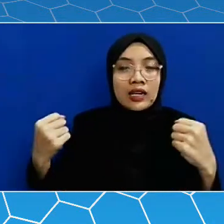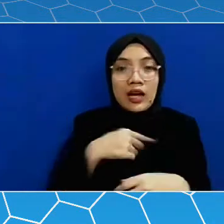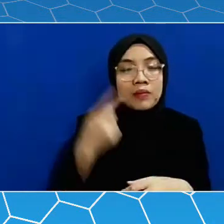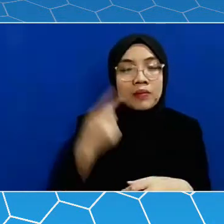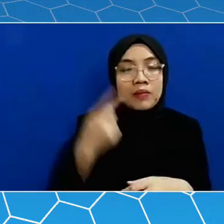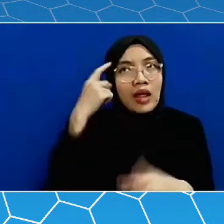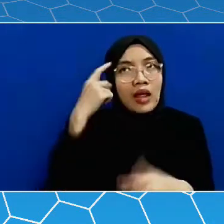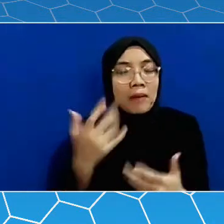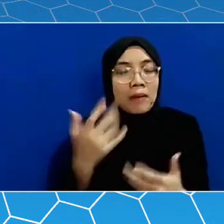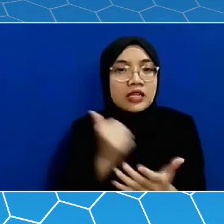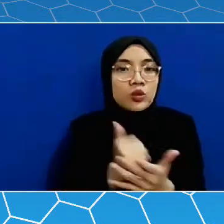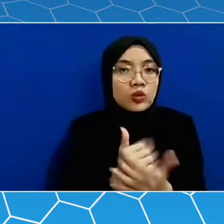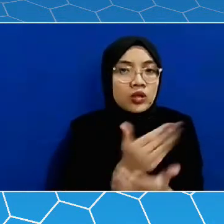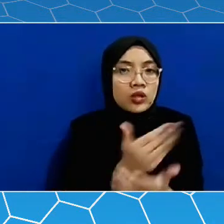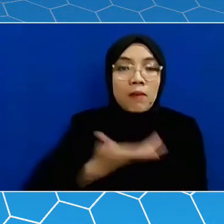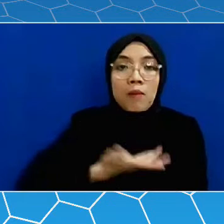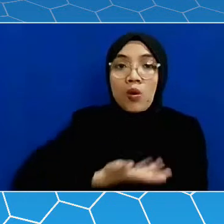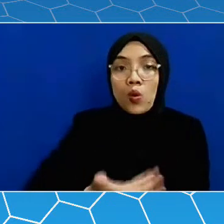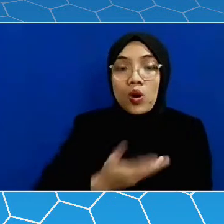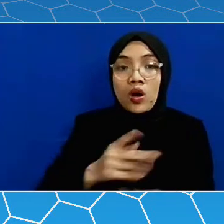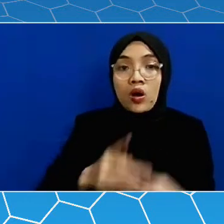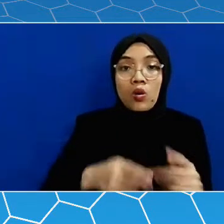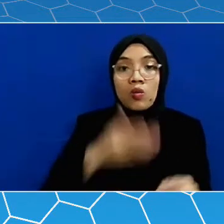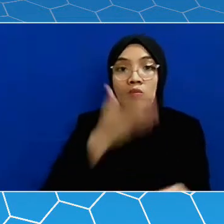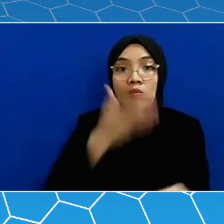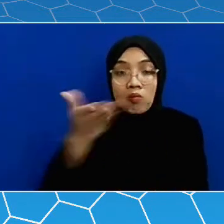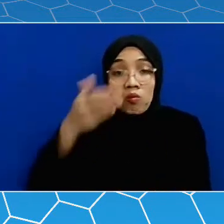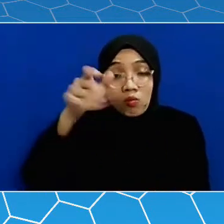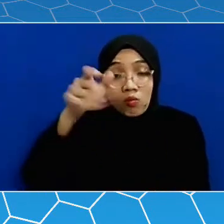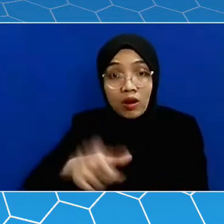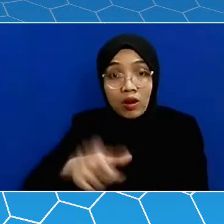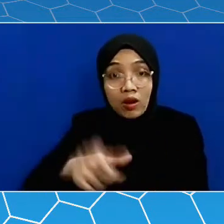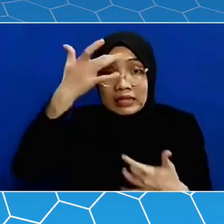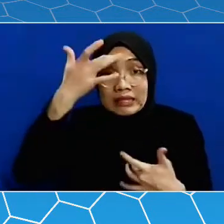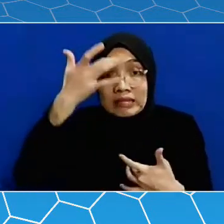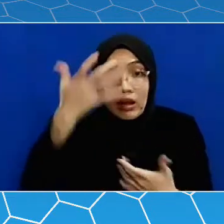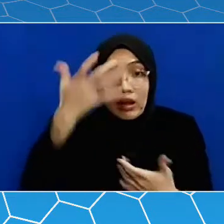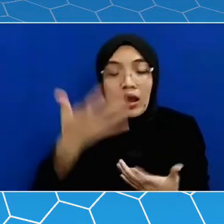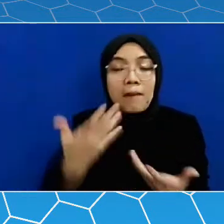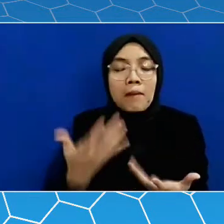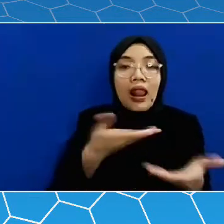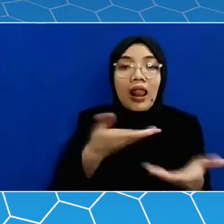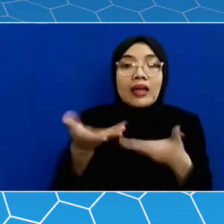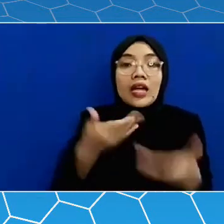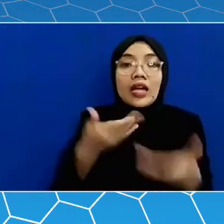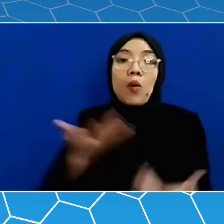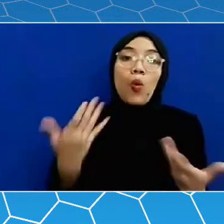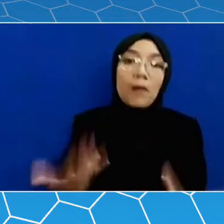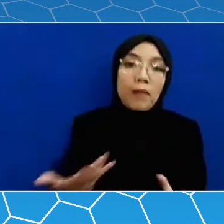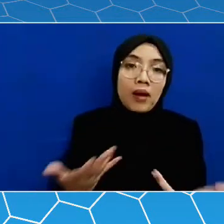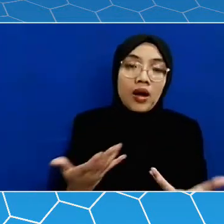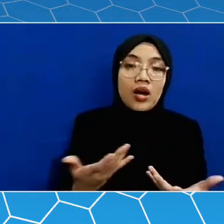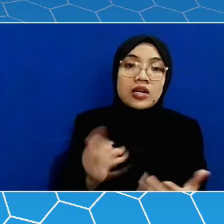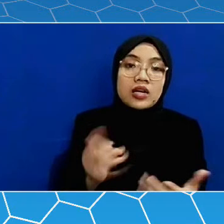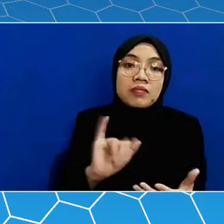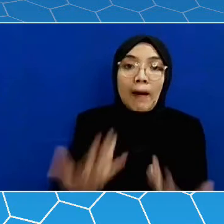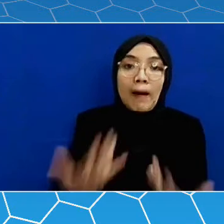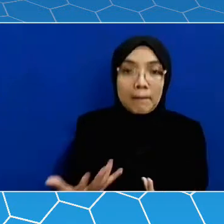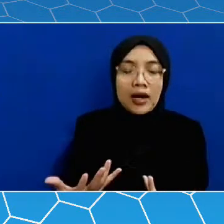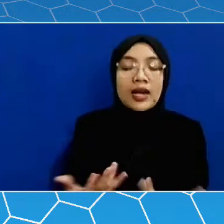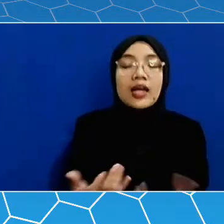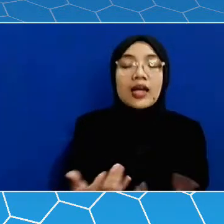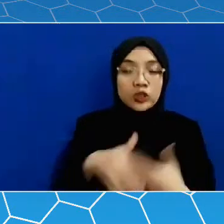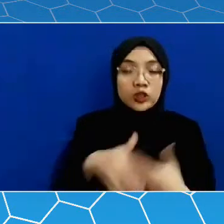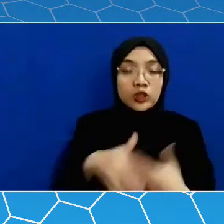if you are a patient, and what sort of service would you like if you are a patient. So this is the model health system. You can go in, so there are ideas on that,